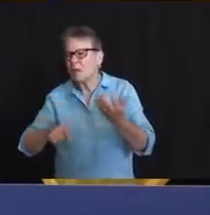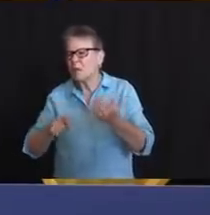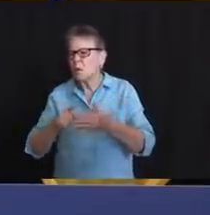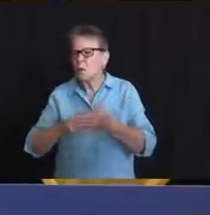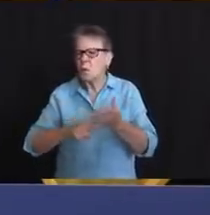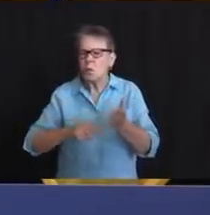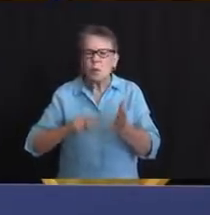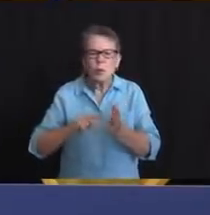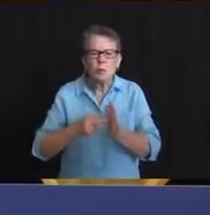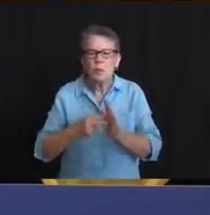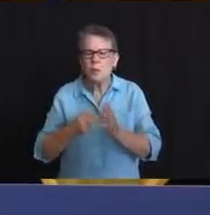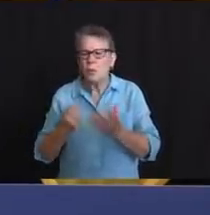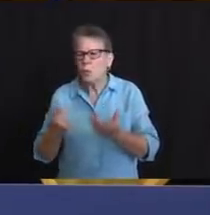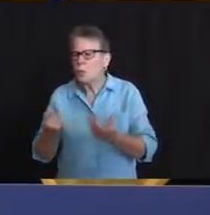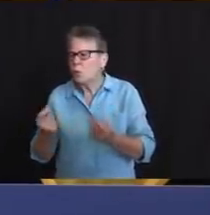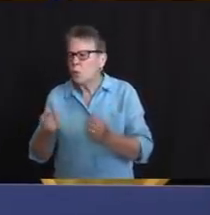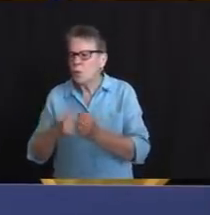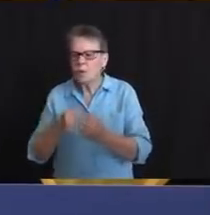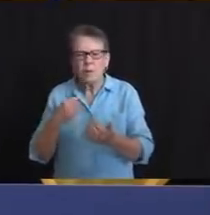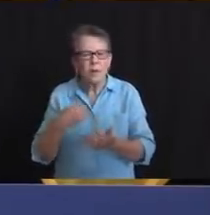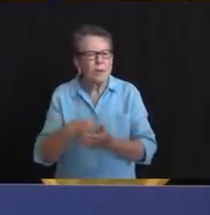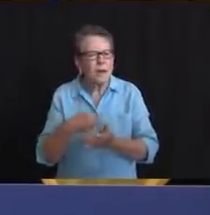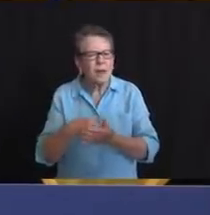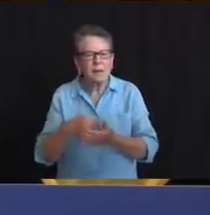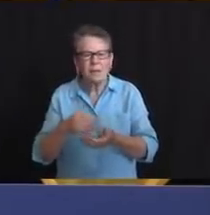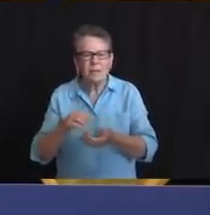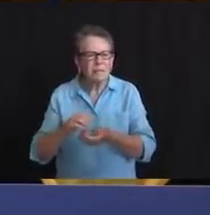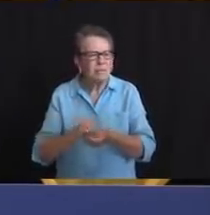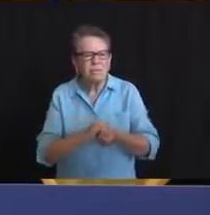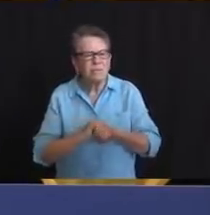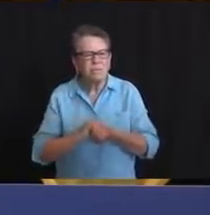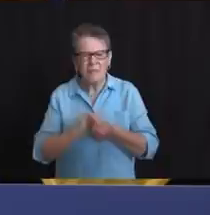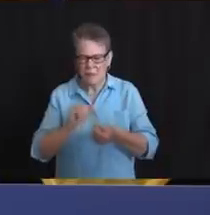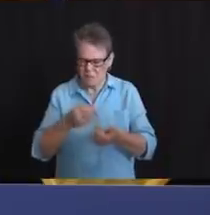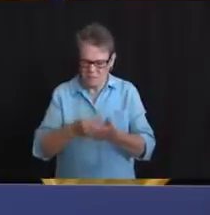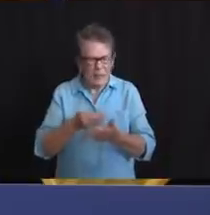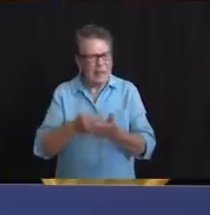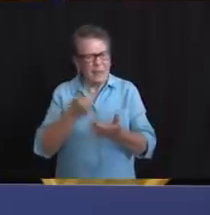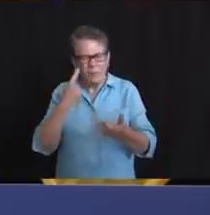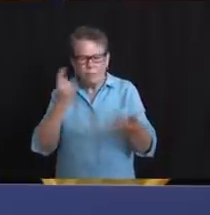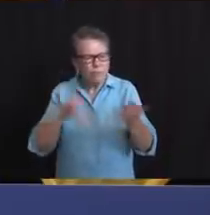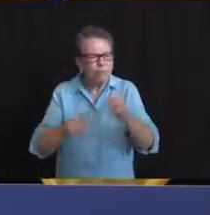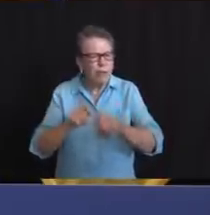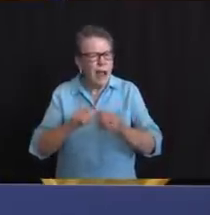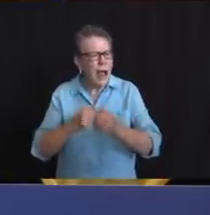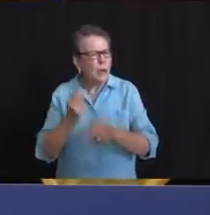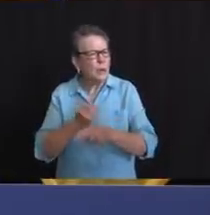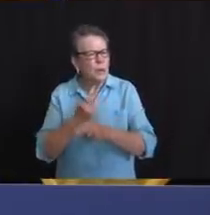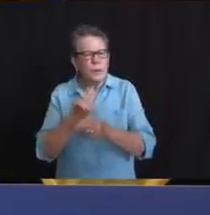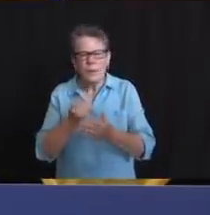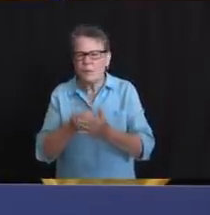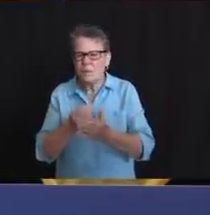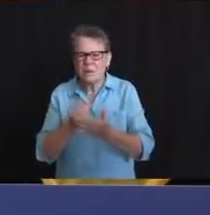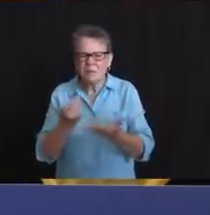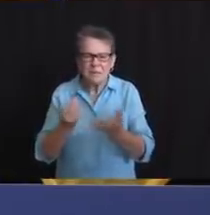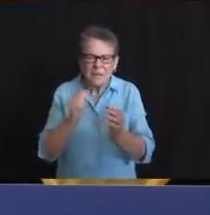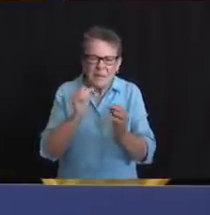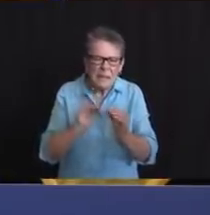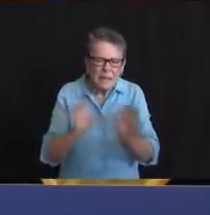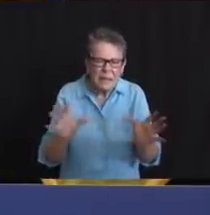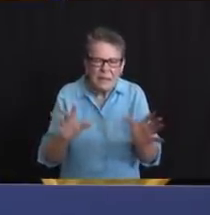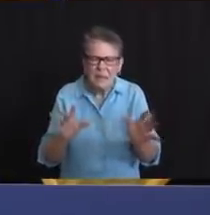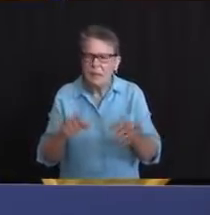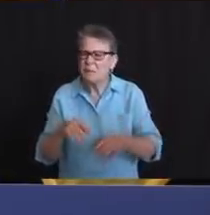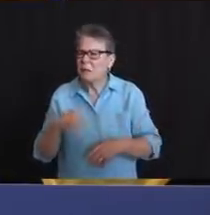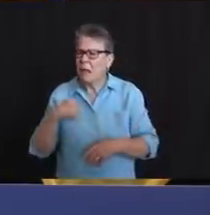terms of working together? I think it's been extremely constructive, and it continues to be. Exactly what